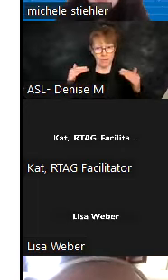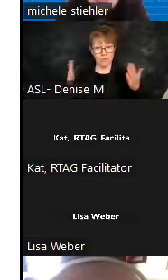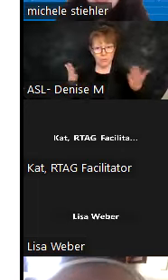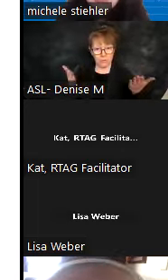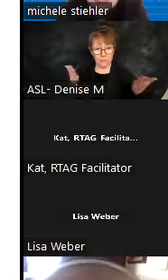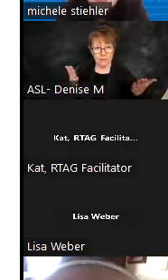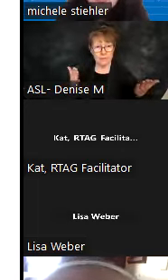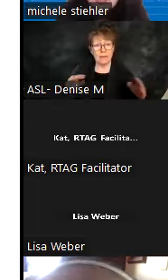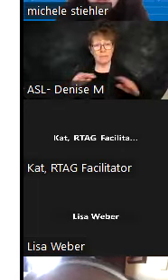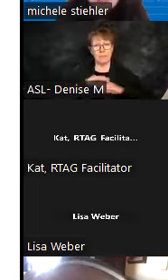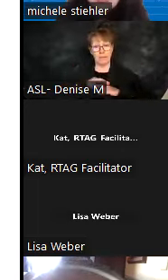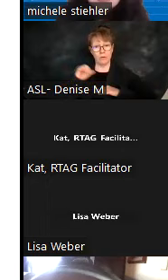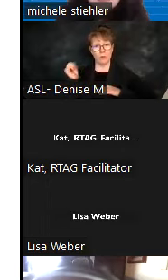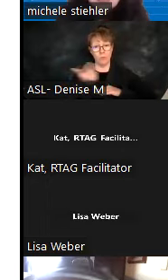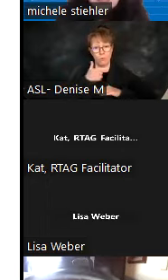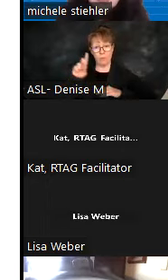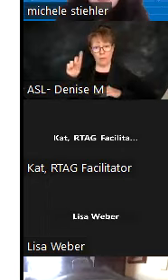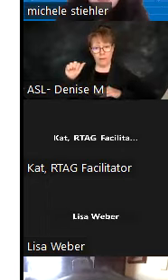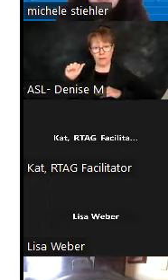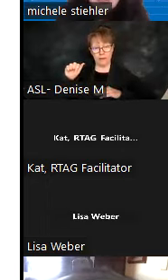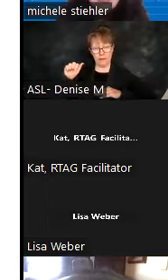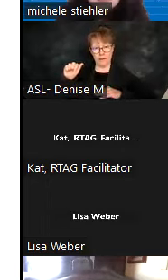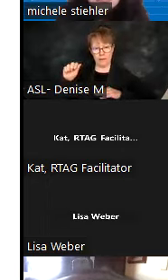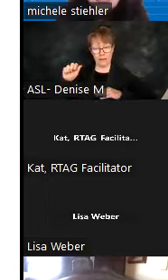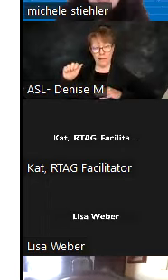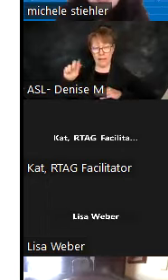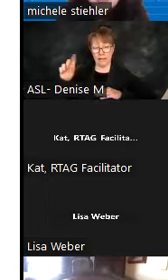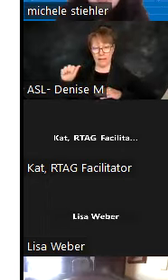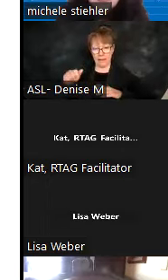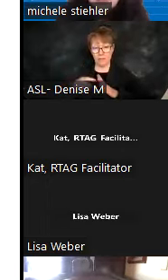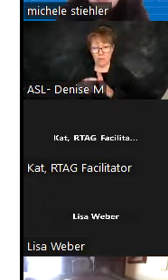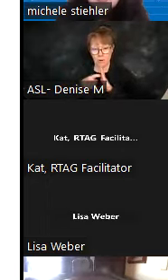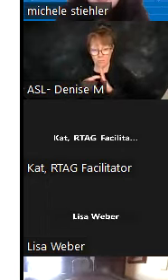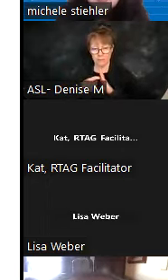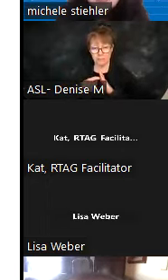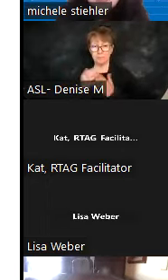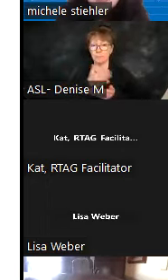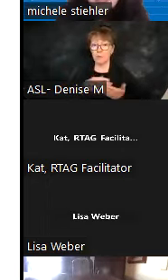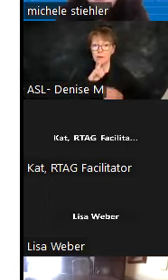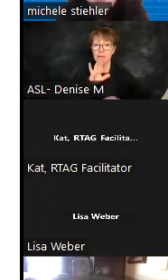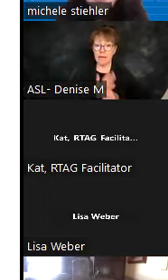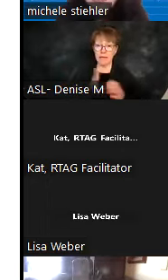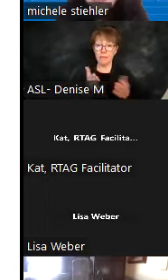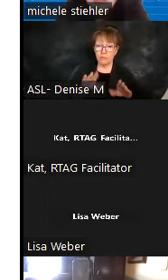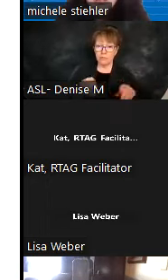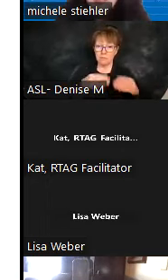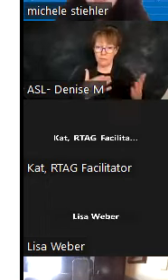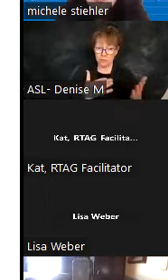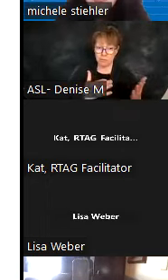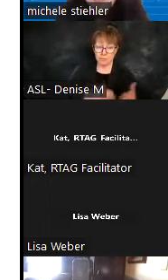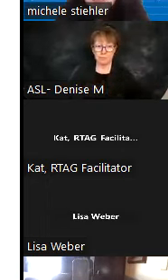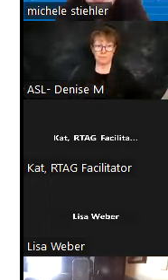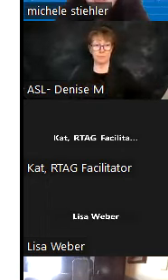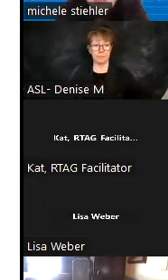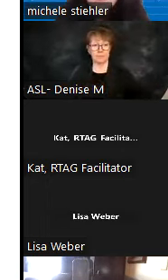meet all of the ADA requirements. They will be part of our dedicated service providers. However, they